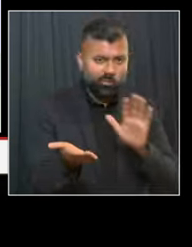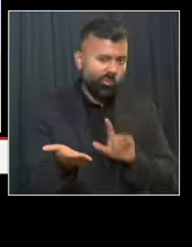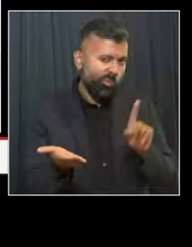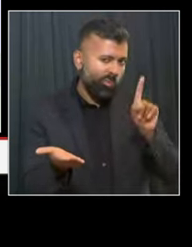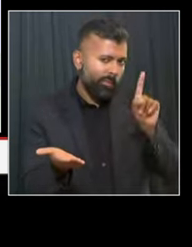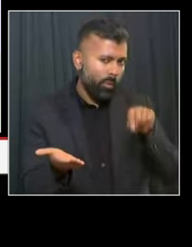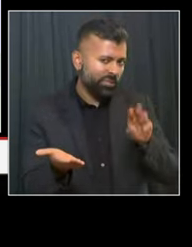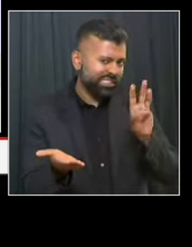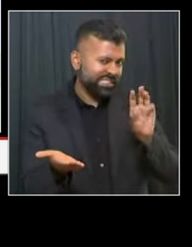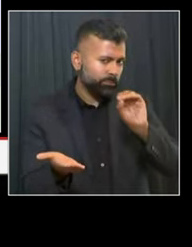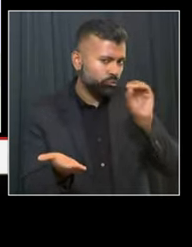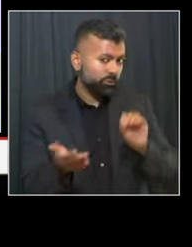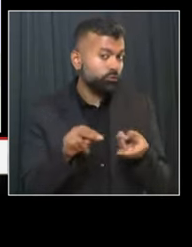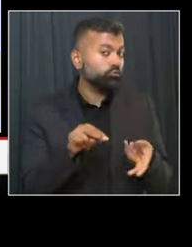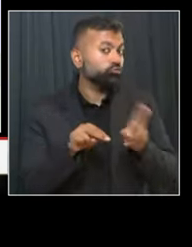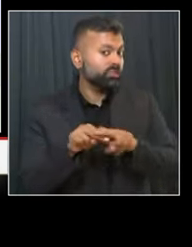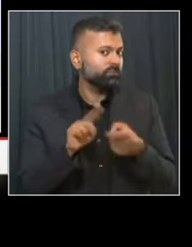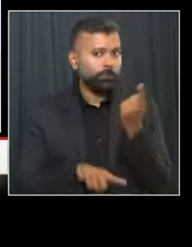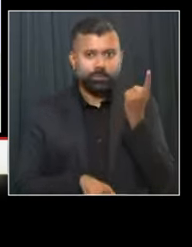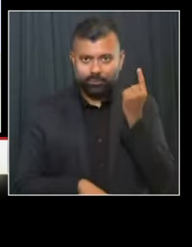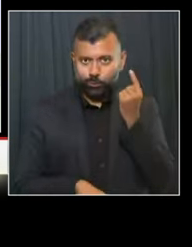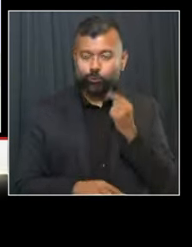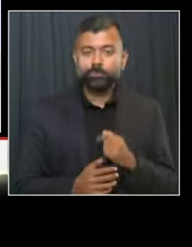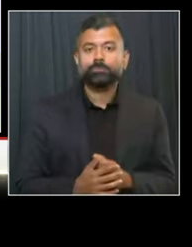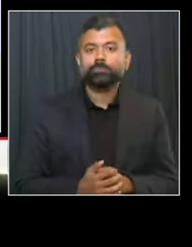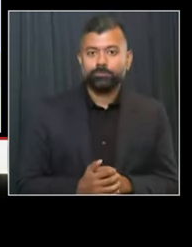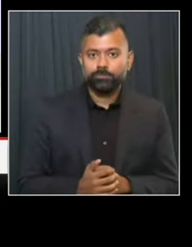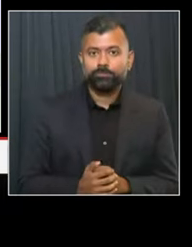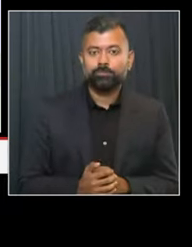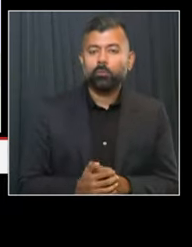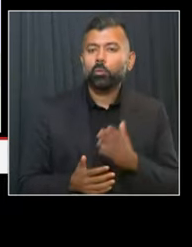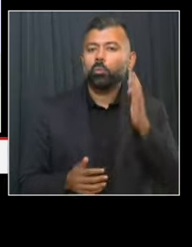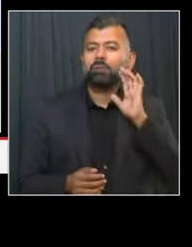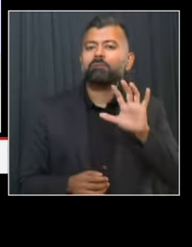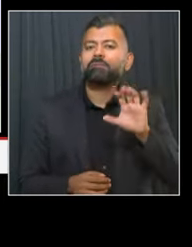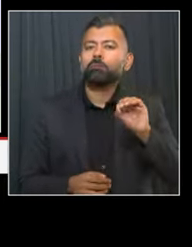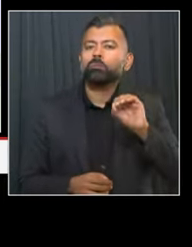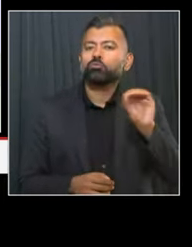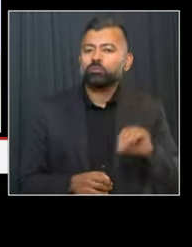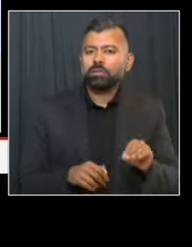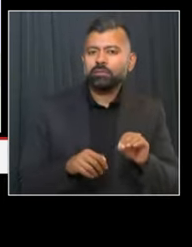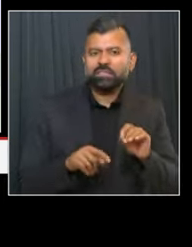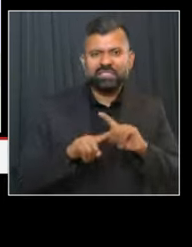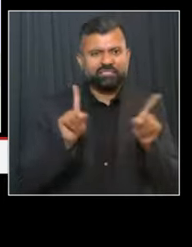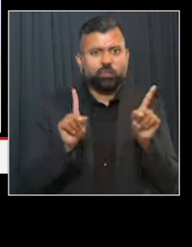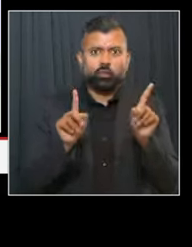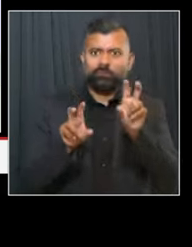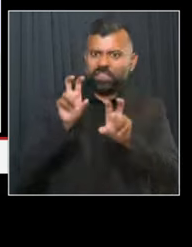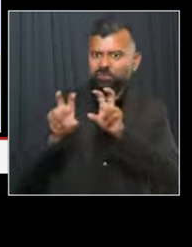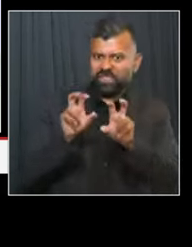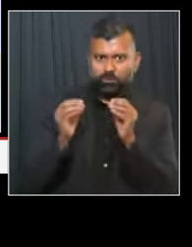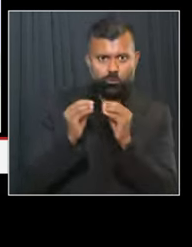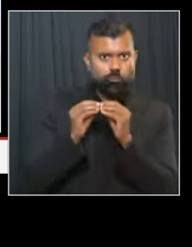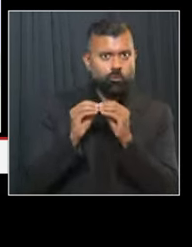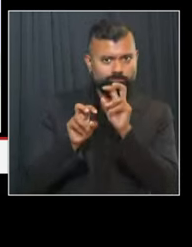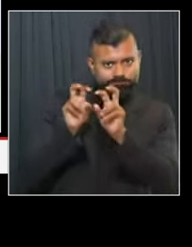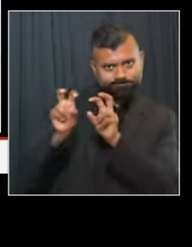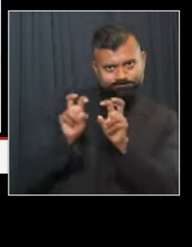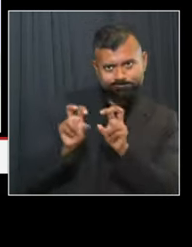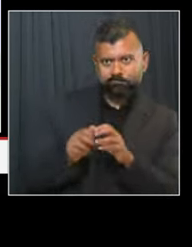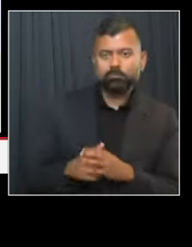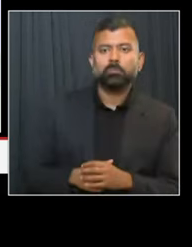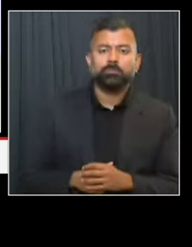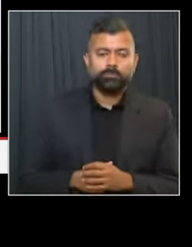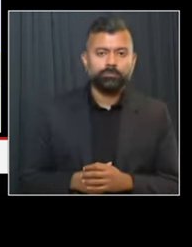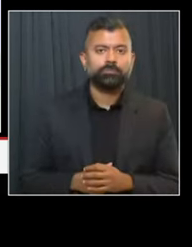human services and education. Next slide. The capital budget is $2.6 billion for FY26, or